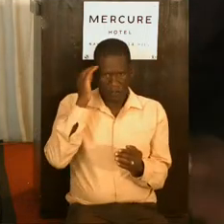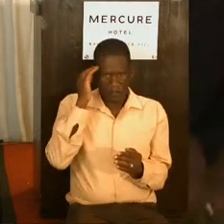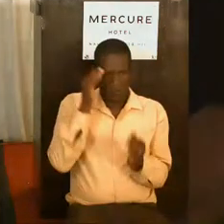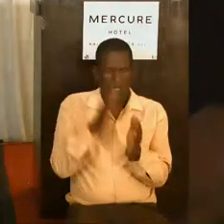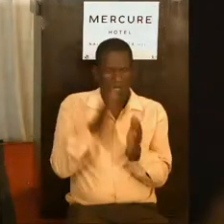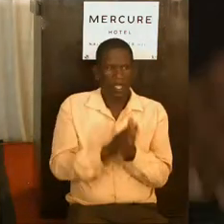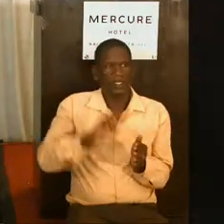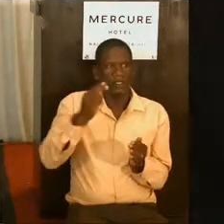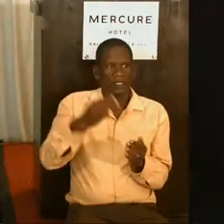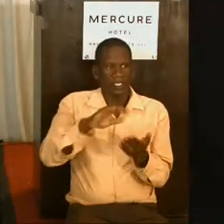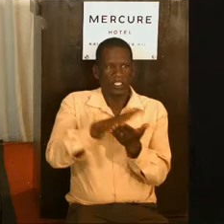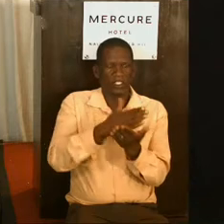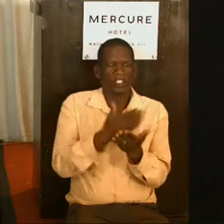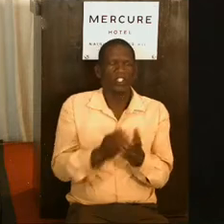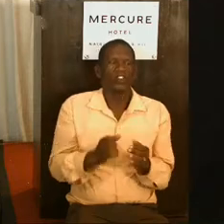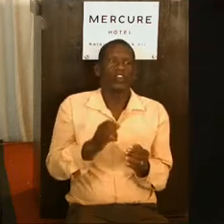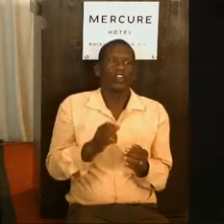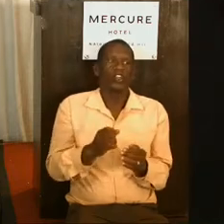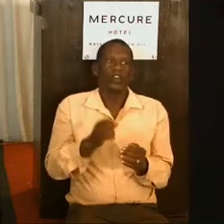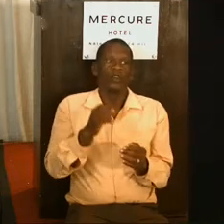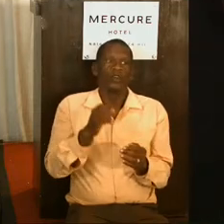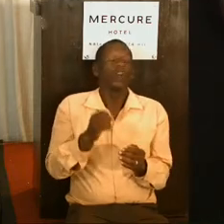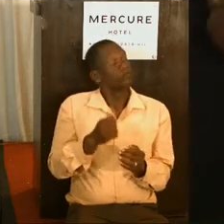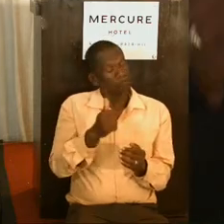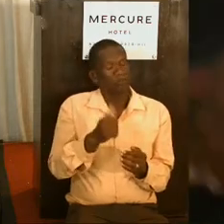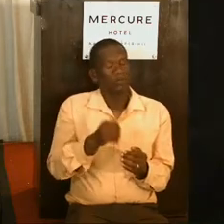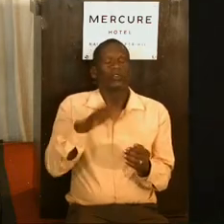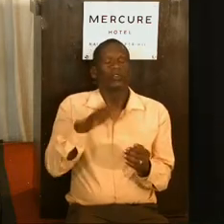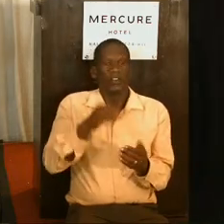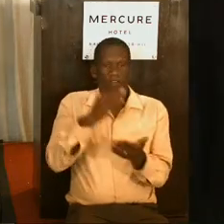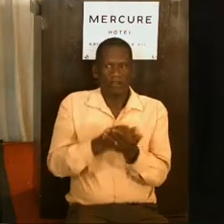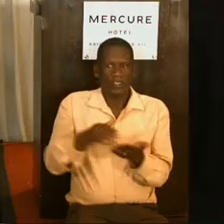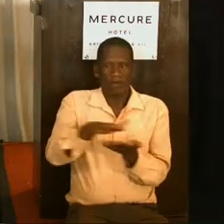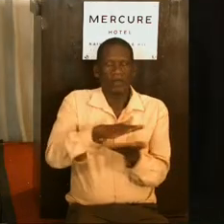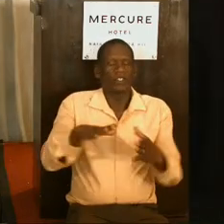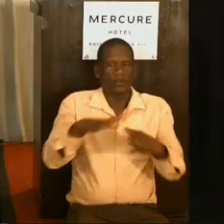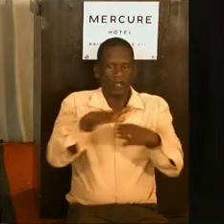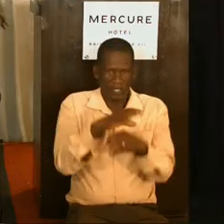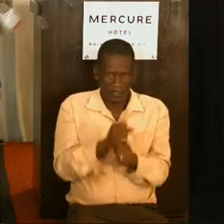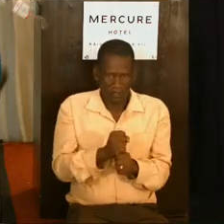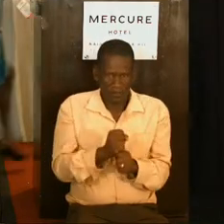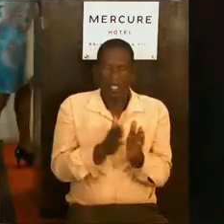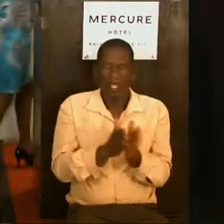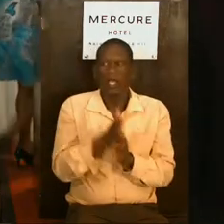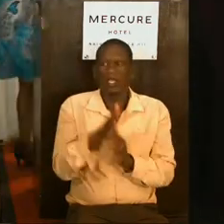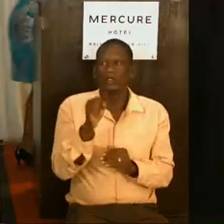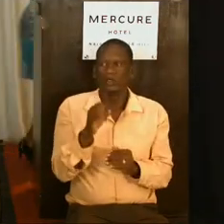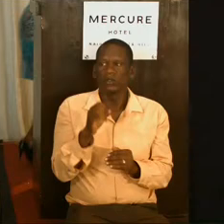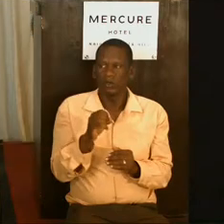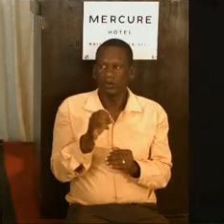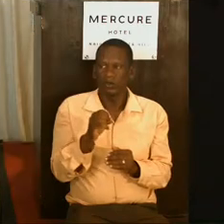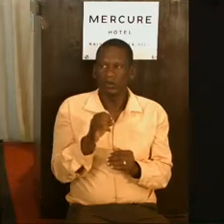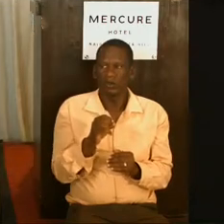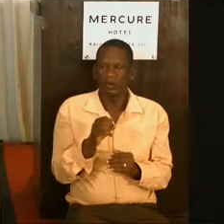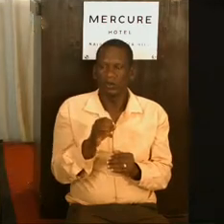and the one on the role of faith-based organizations so